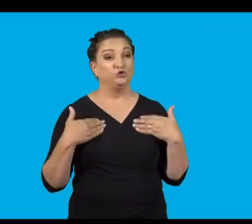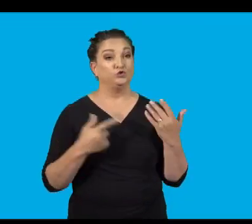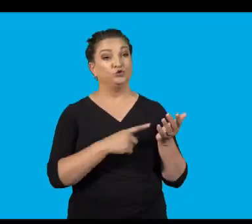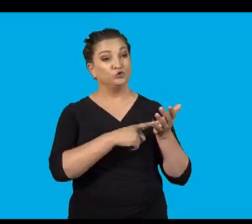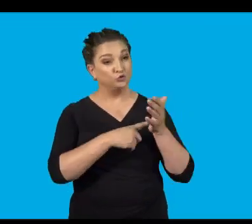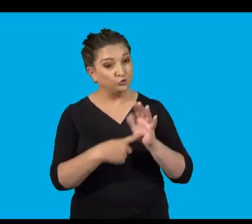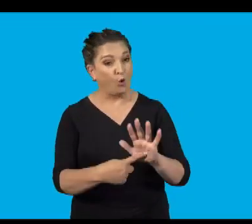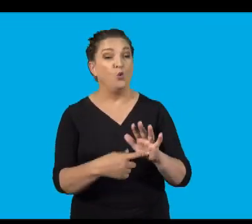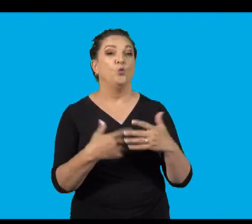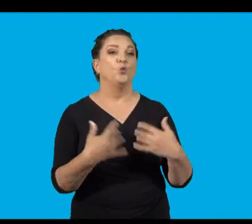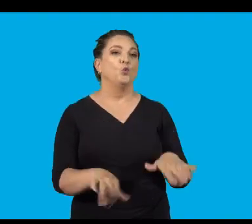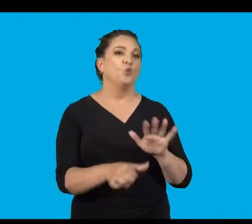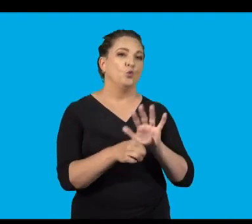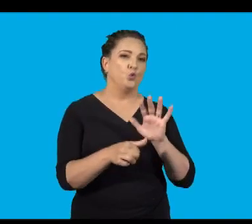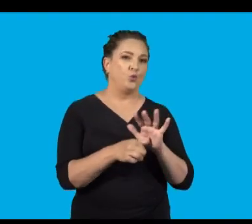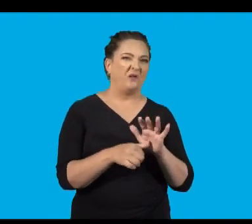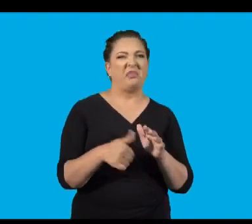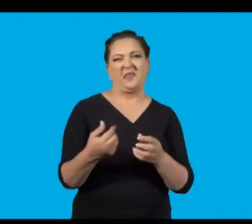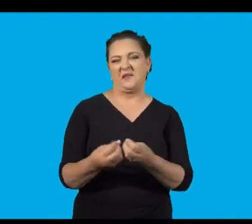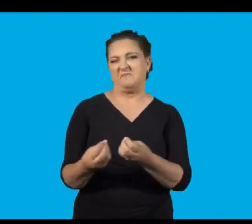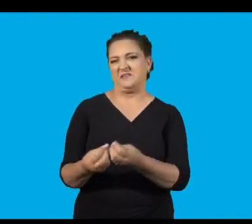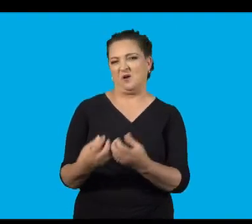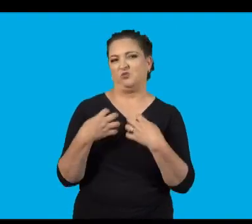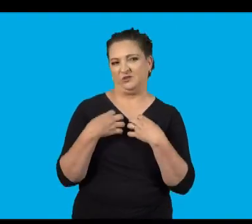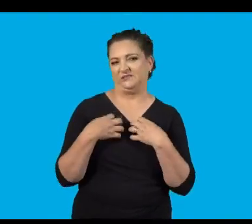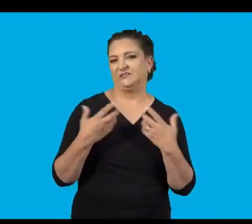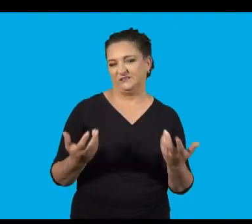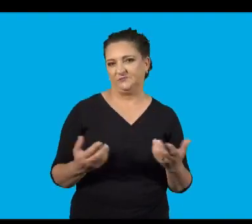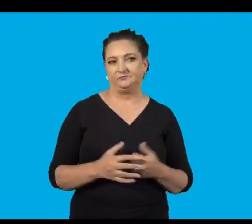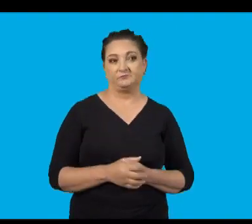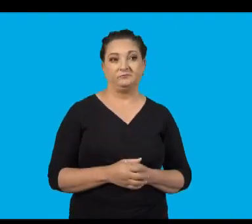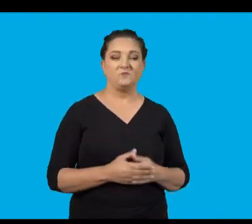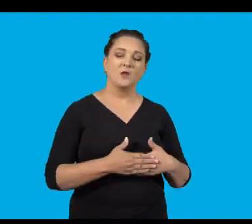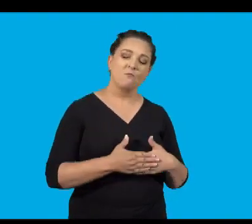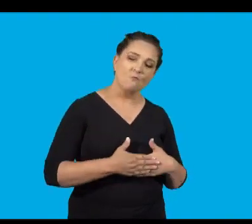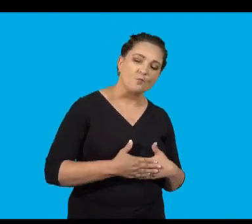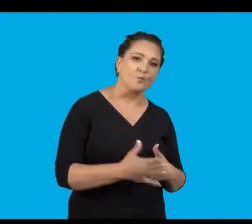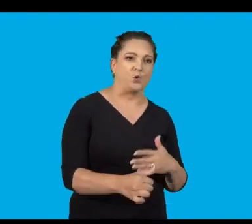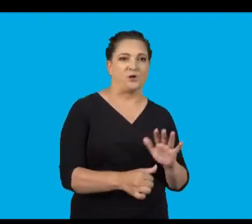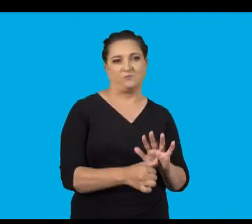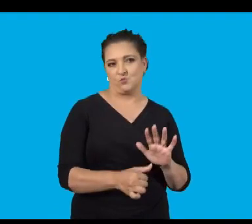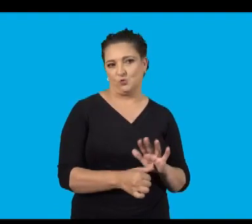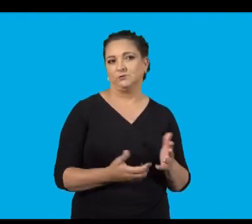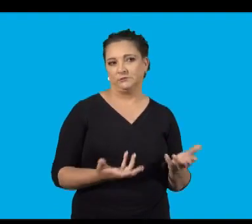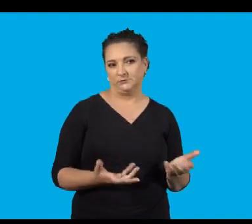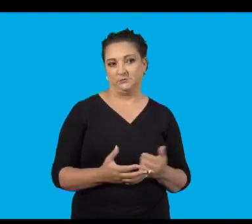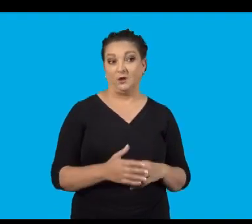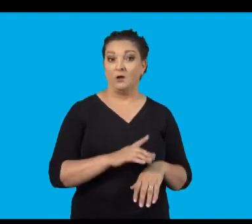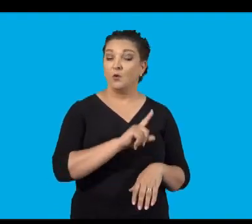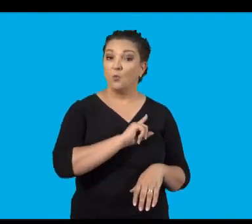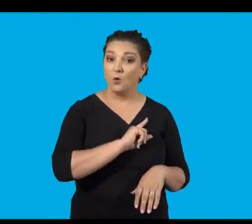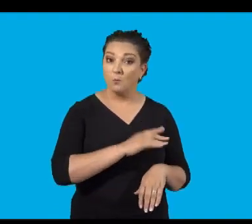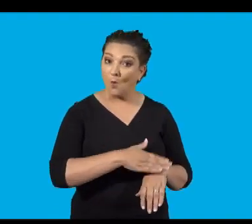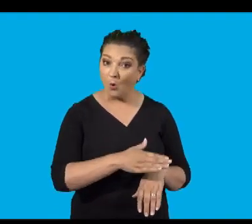showing gratitude is important than material possessions. And in our response, we see more important, all